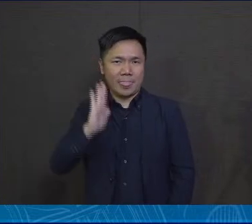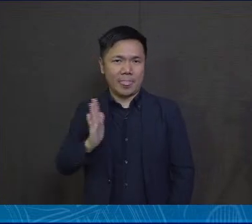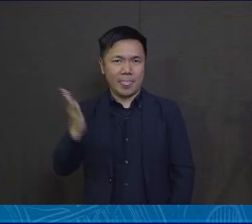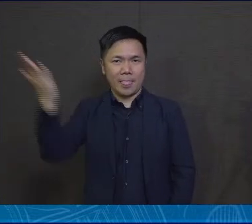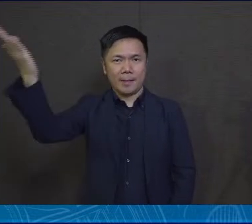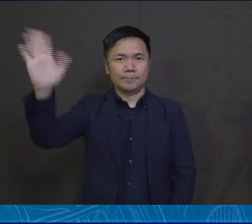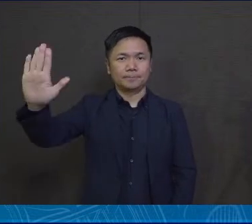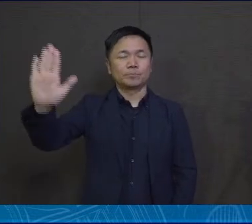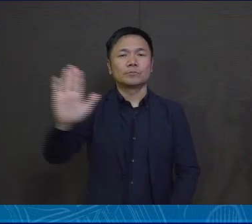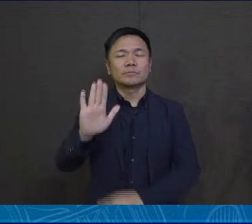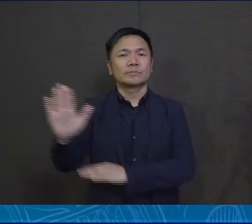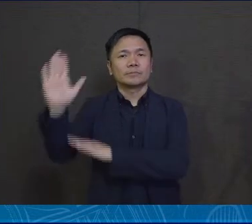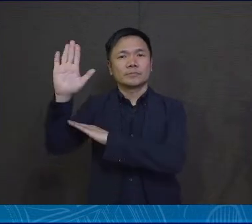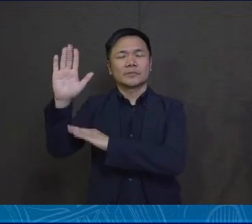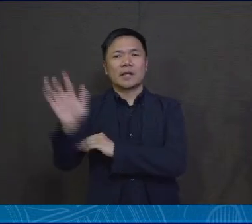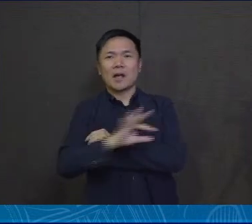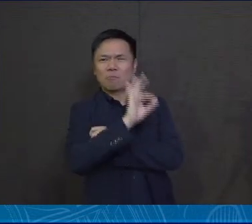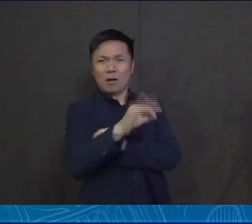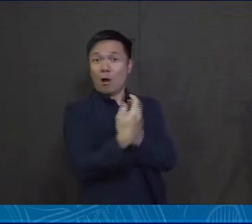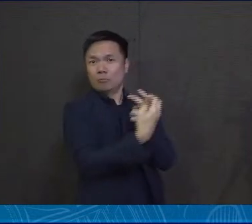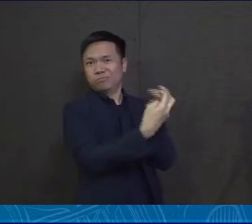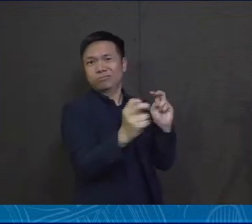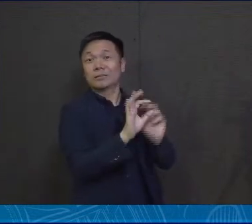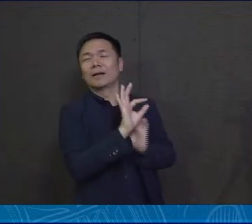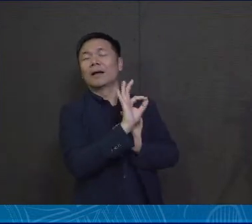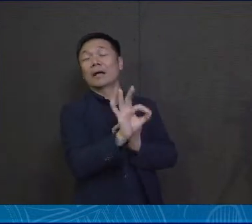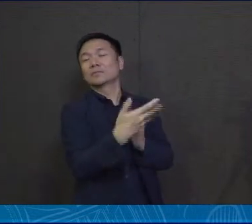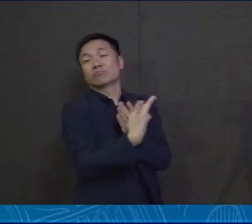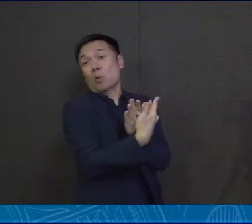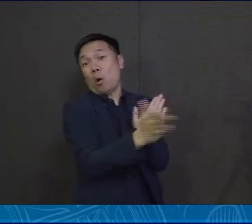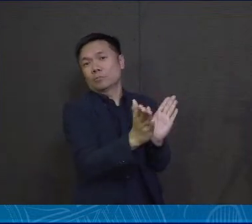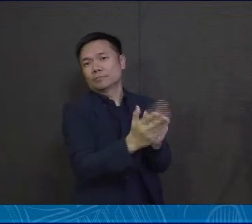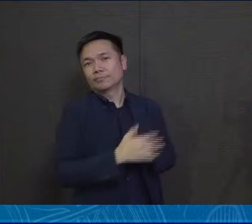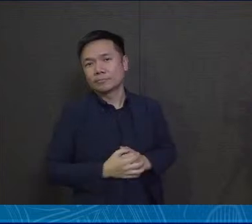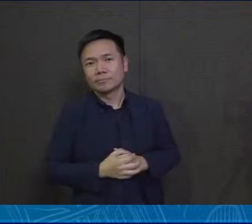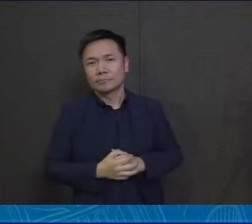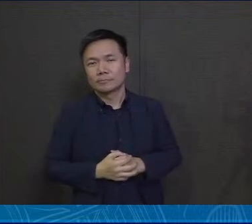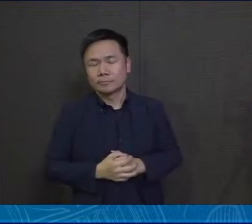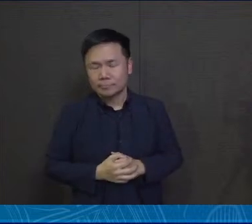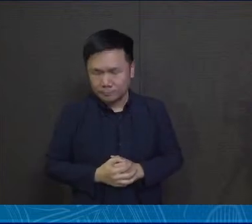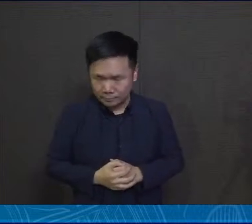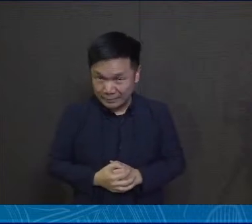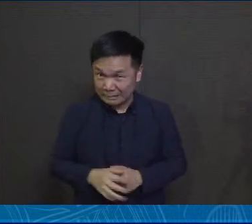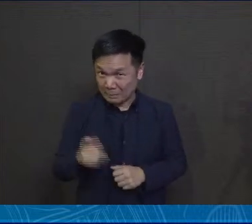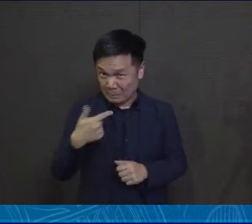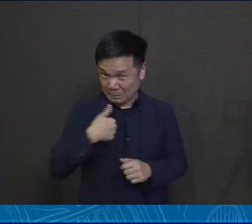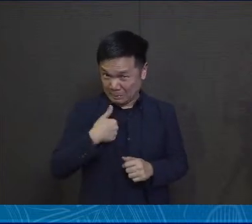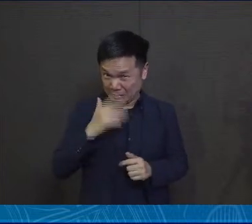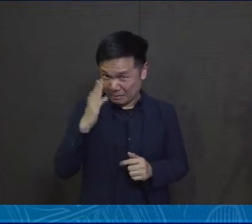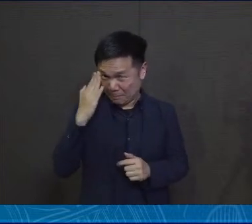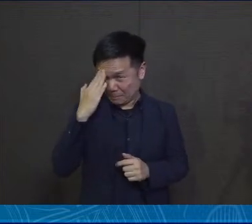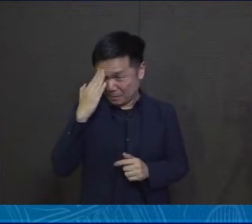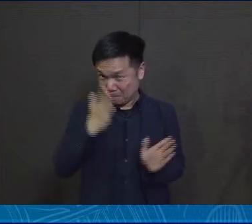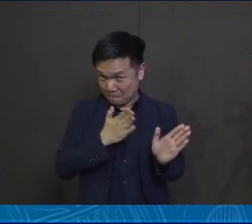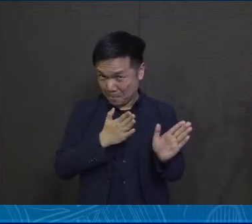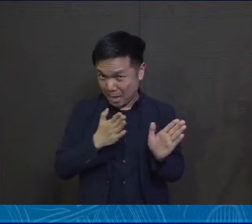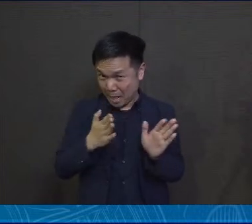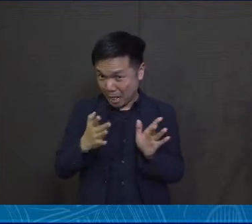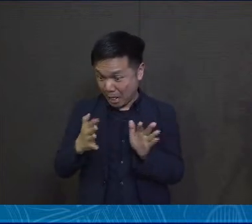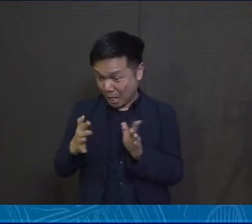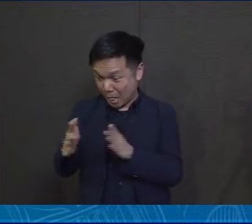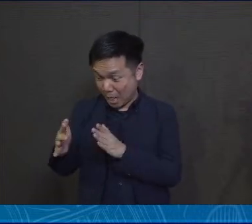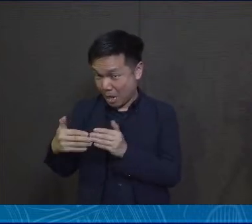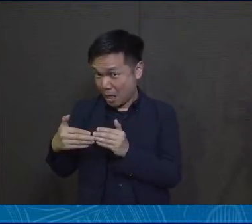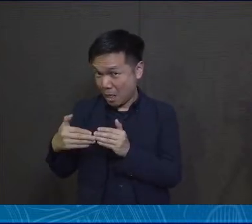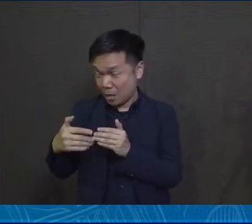My question is actually directed to the whole panel. I think when we do our planning for the future,